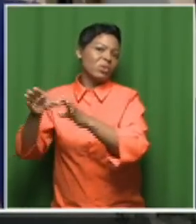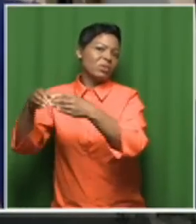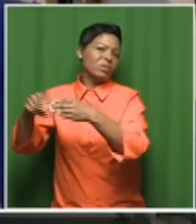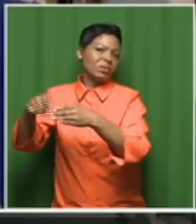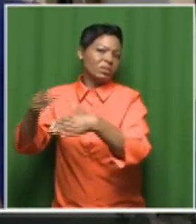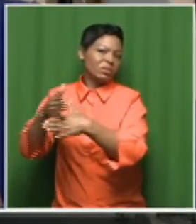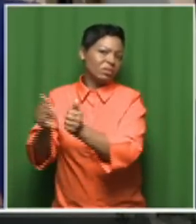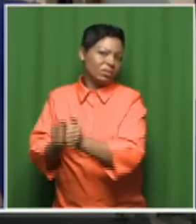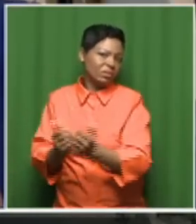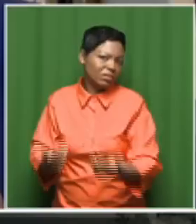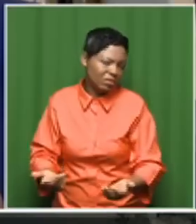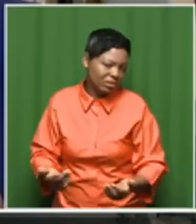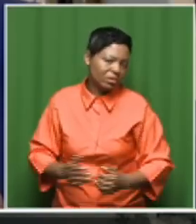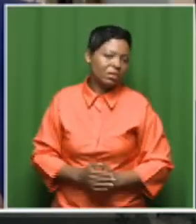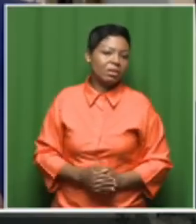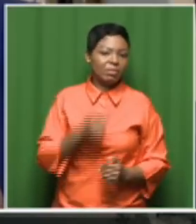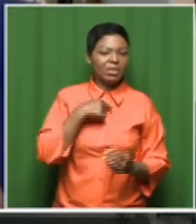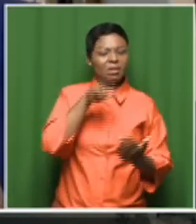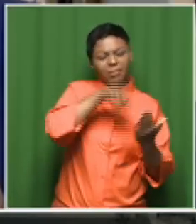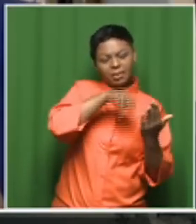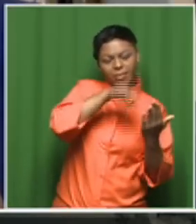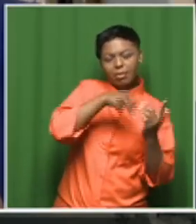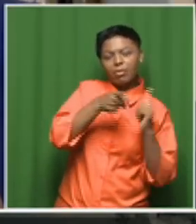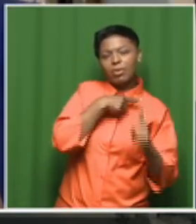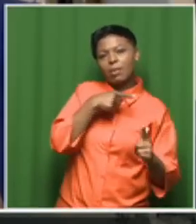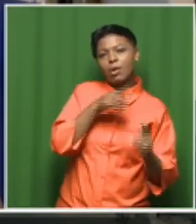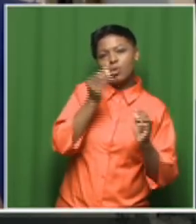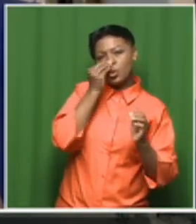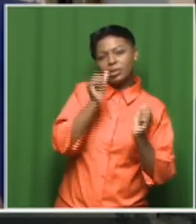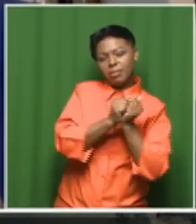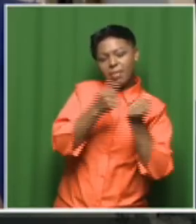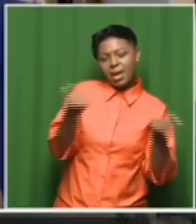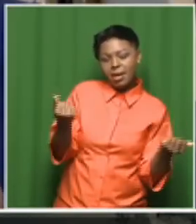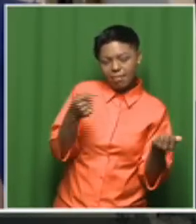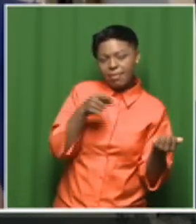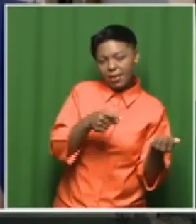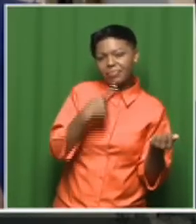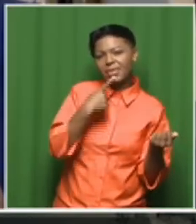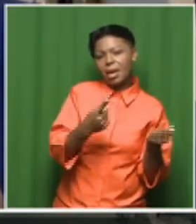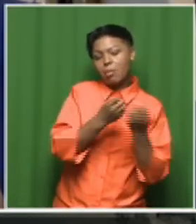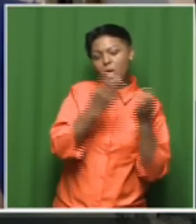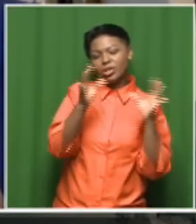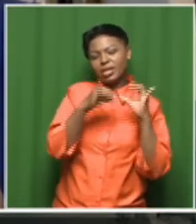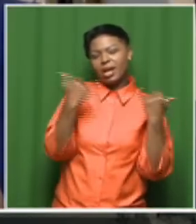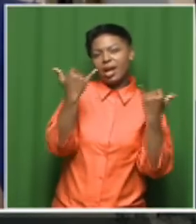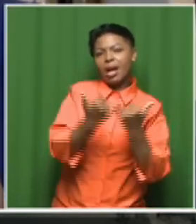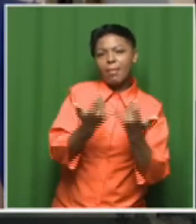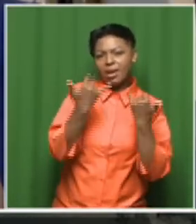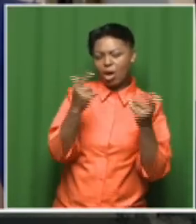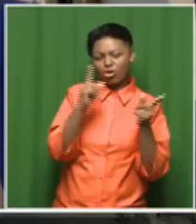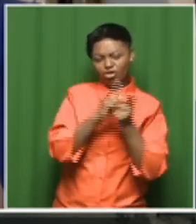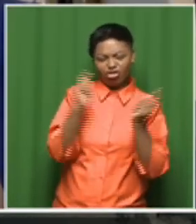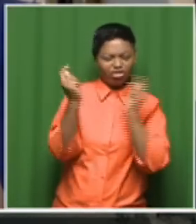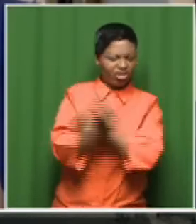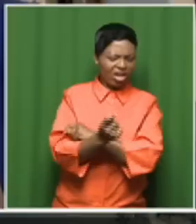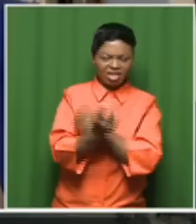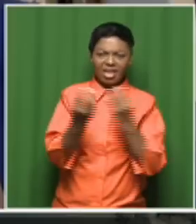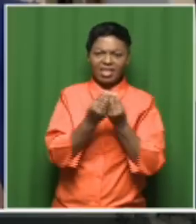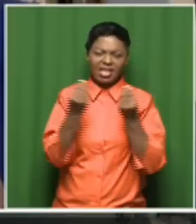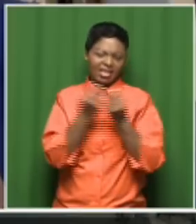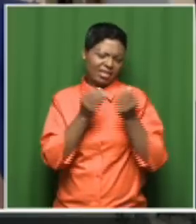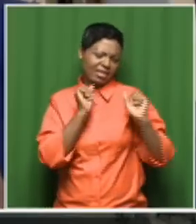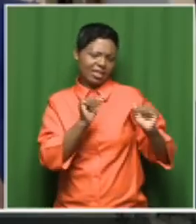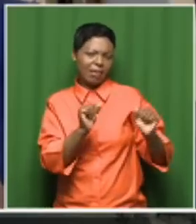front page article in the Mail and Guardian, and they're just highlighting a lot of companies that are completely changing the way things are done. A Mediclinic,